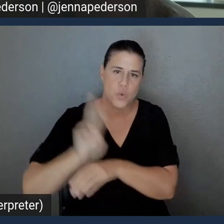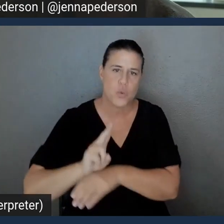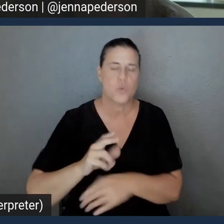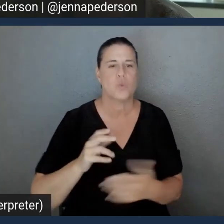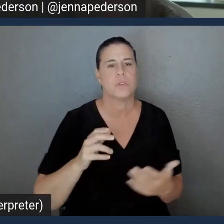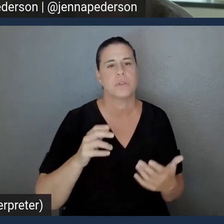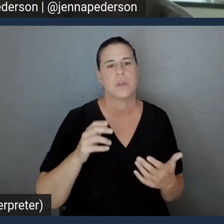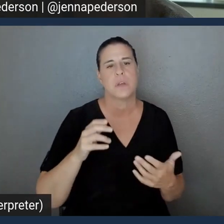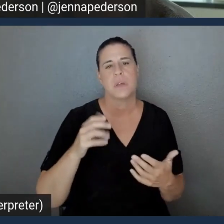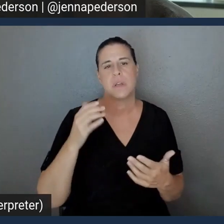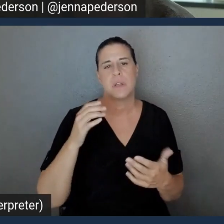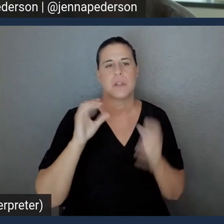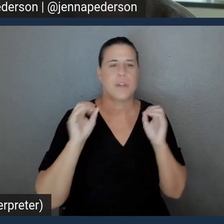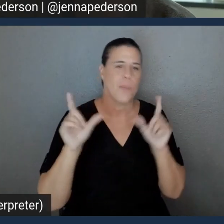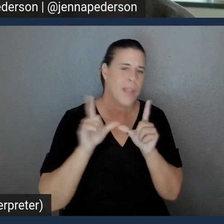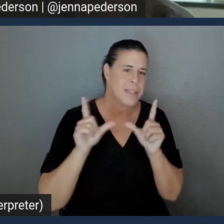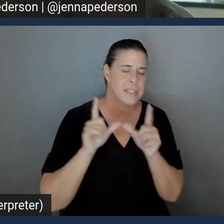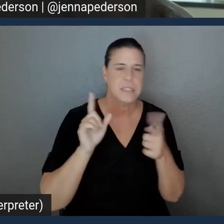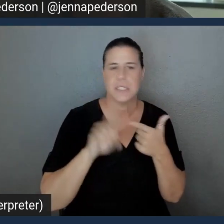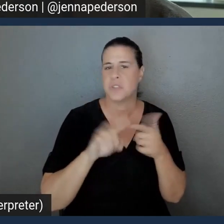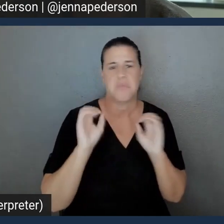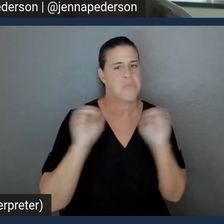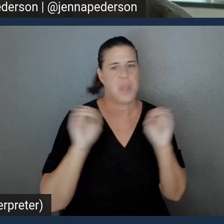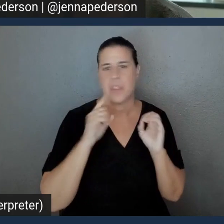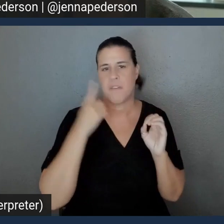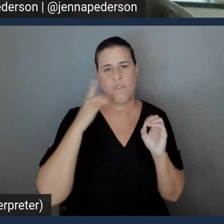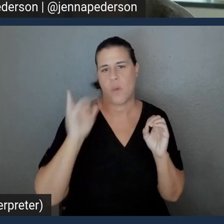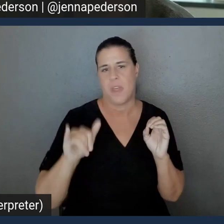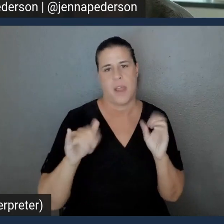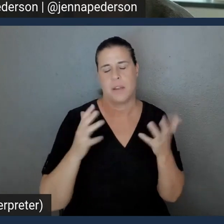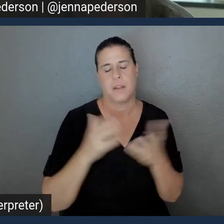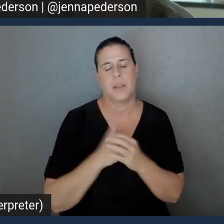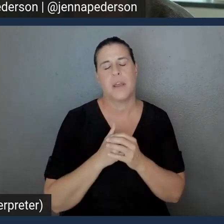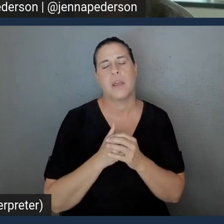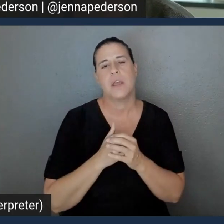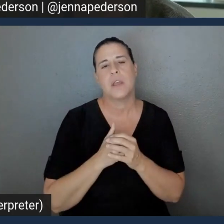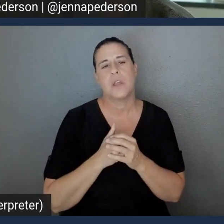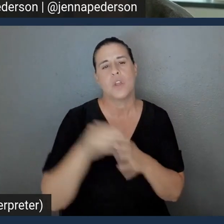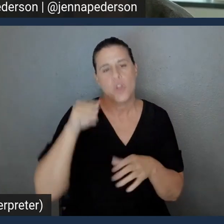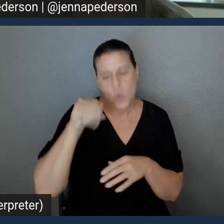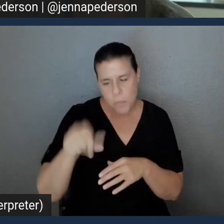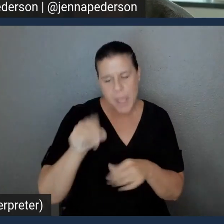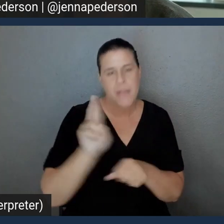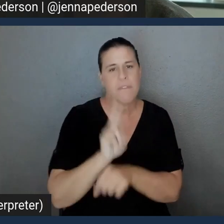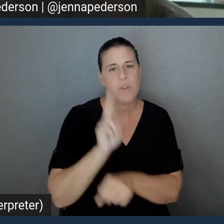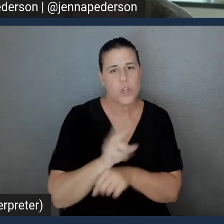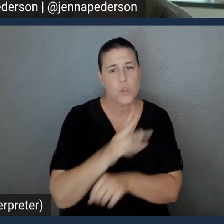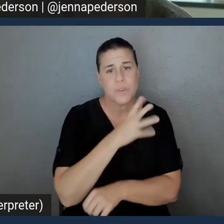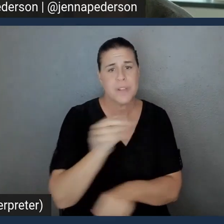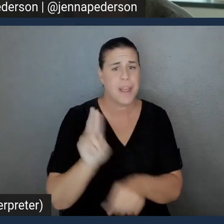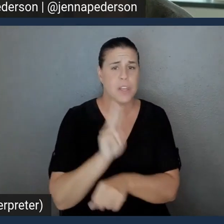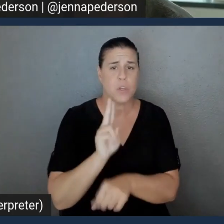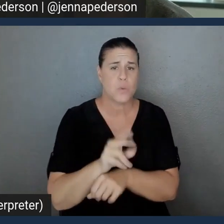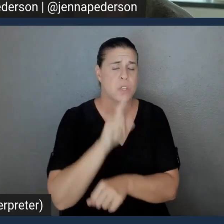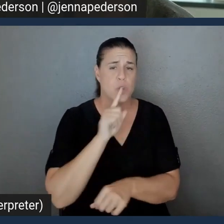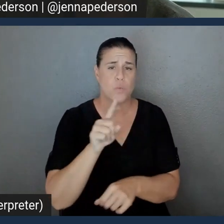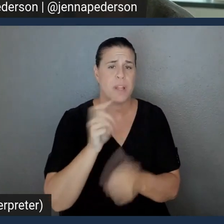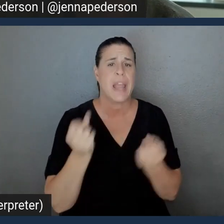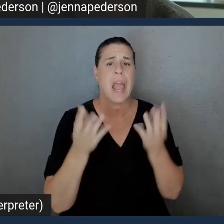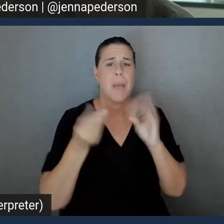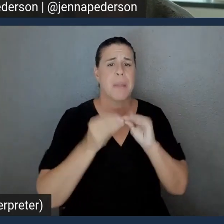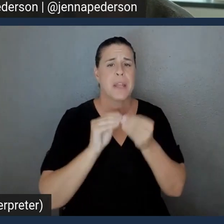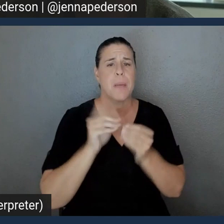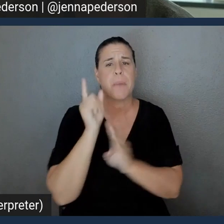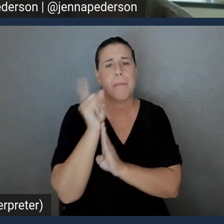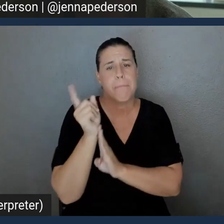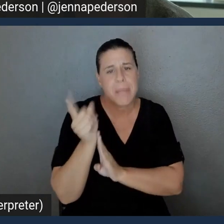commitments, no licenses or nothing of those sort. You pay per usage, and the usage is based on the number of audio minutes